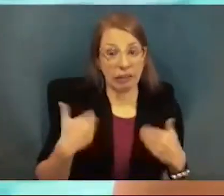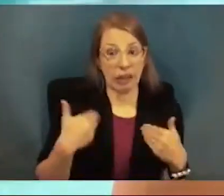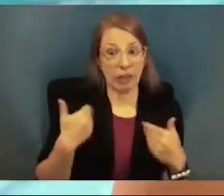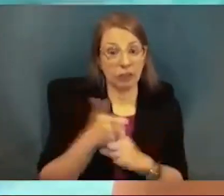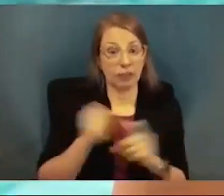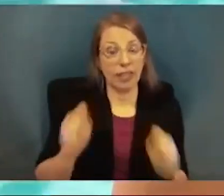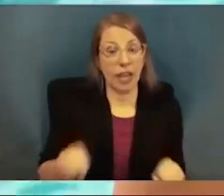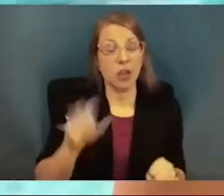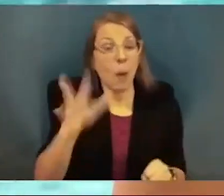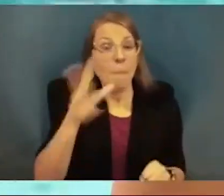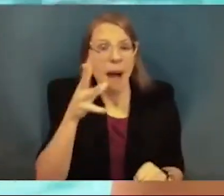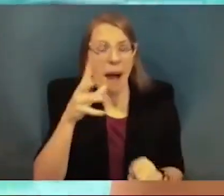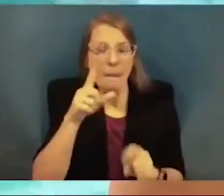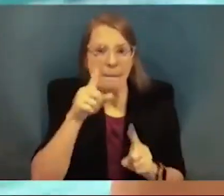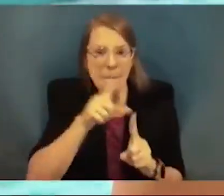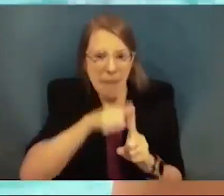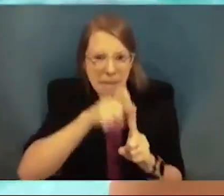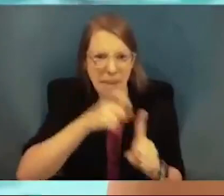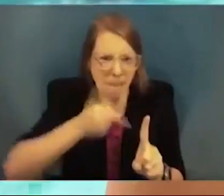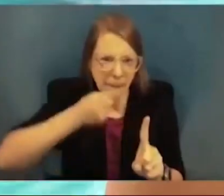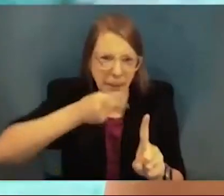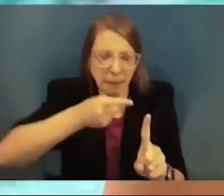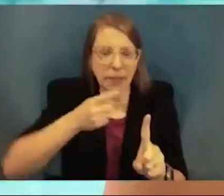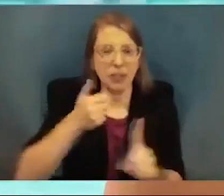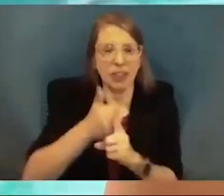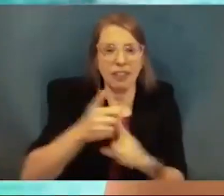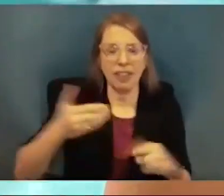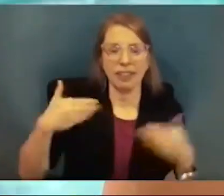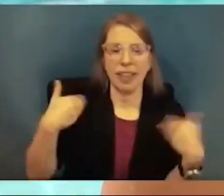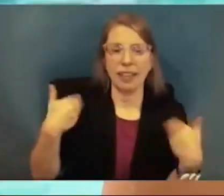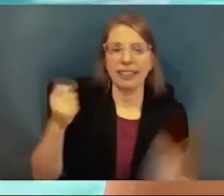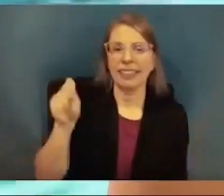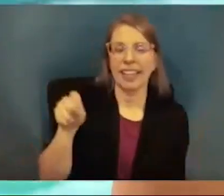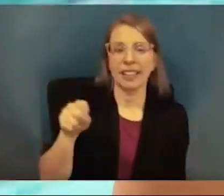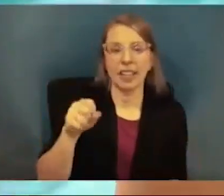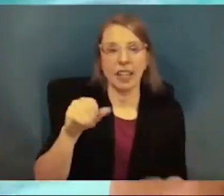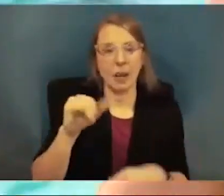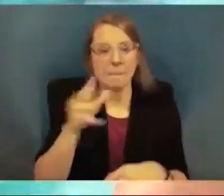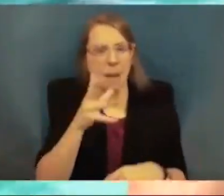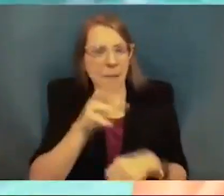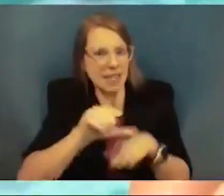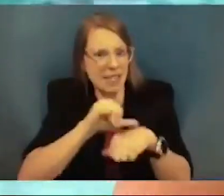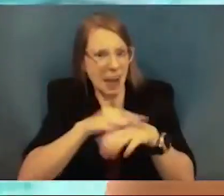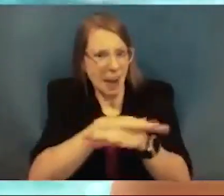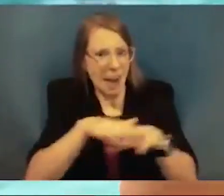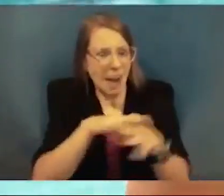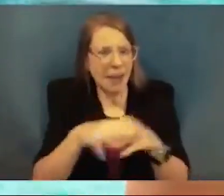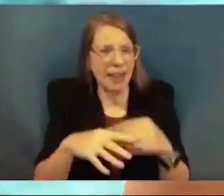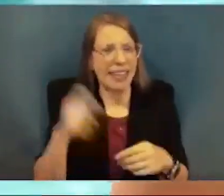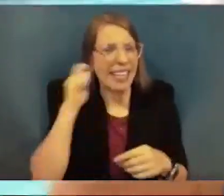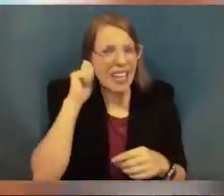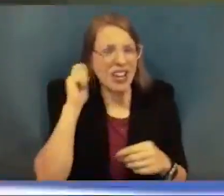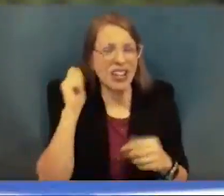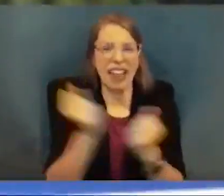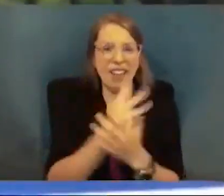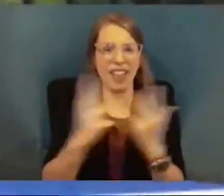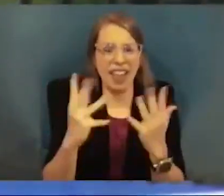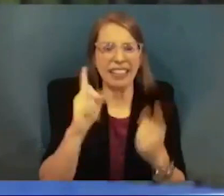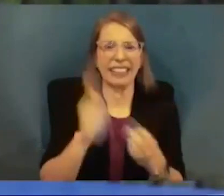mom harp on you when you were young? Yes, she did. Yep. She lathered you up good? All good, ears and everything, until I was